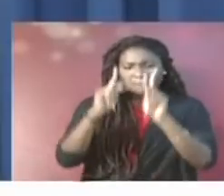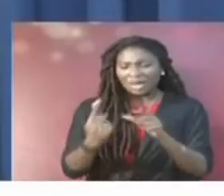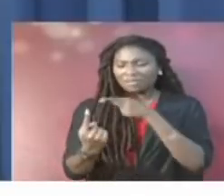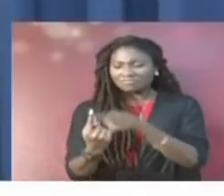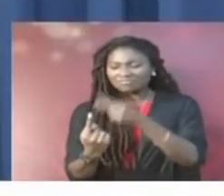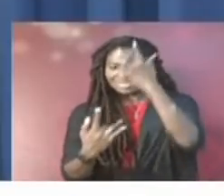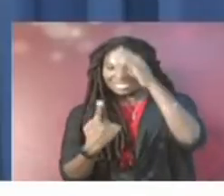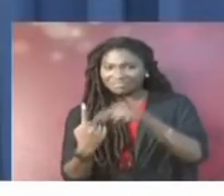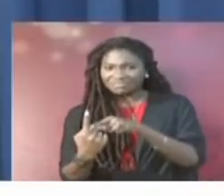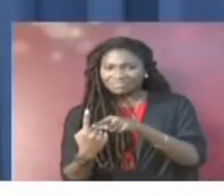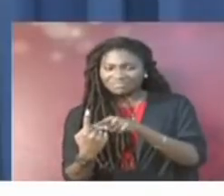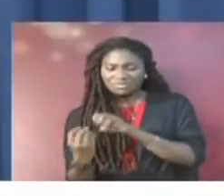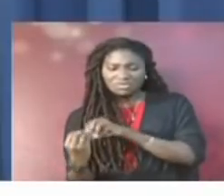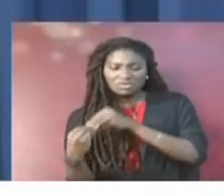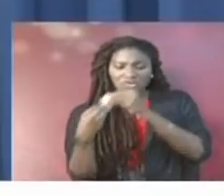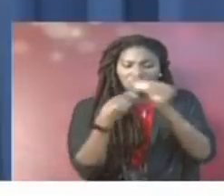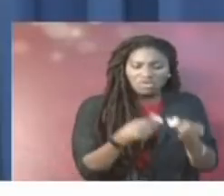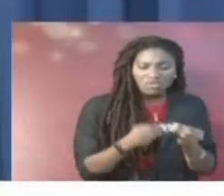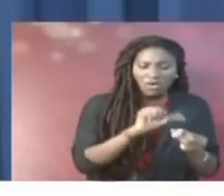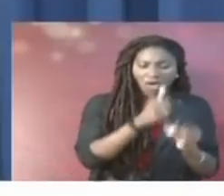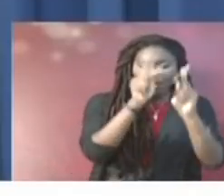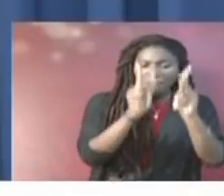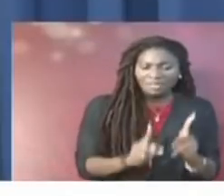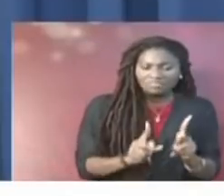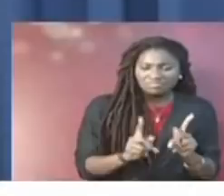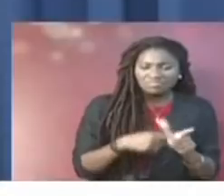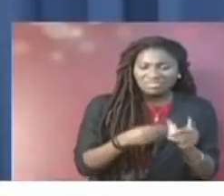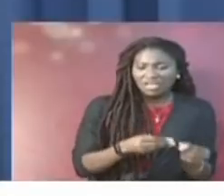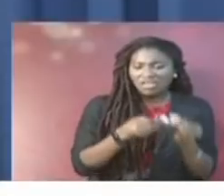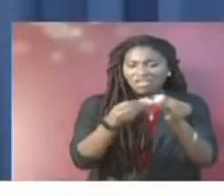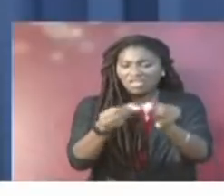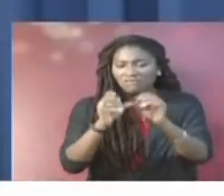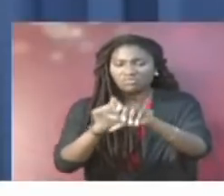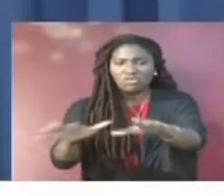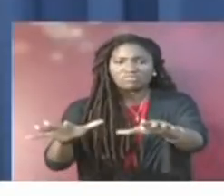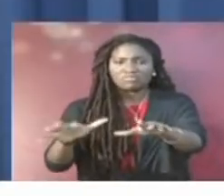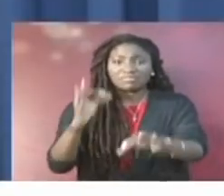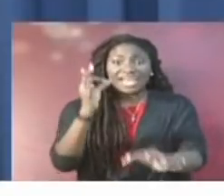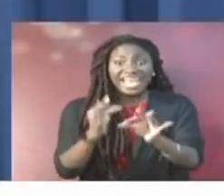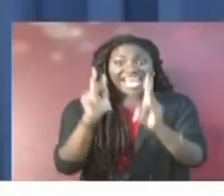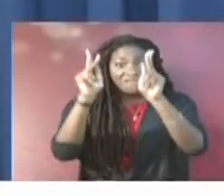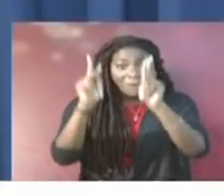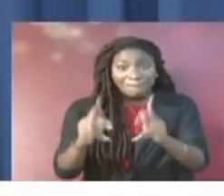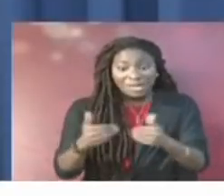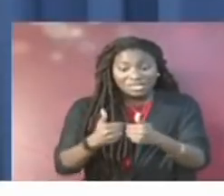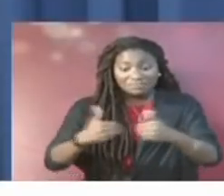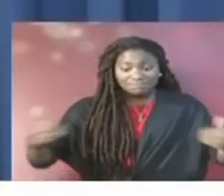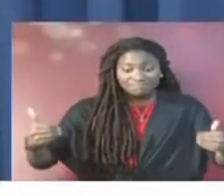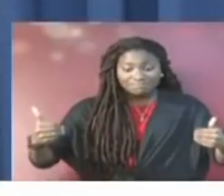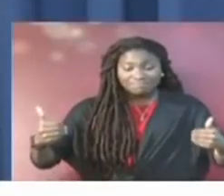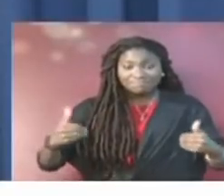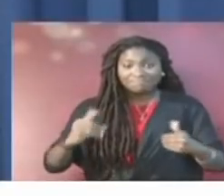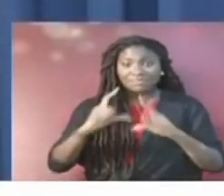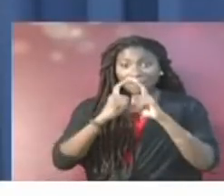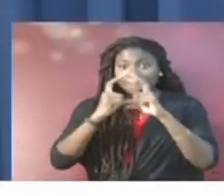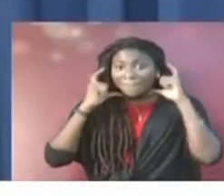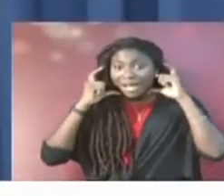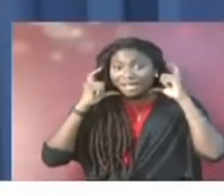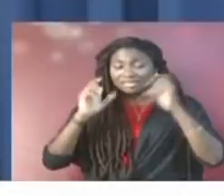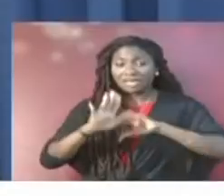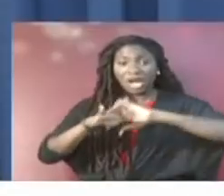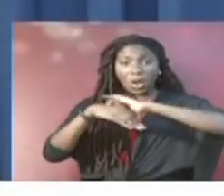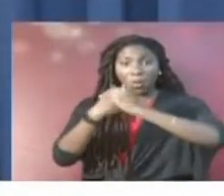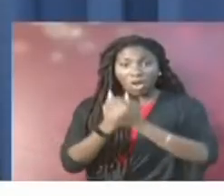And it requires the virus to move from one person to the next. If we separate those 2 people by masking, by distance, by hand washing, we